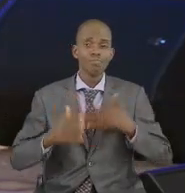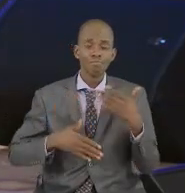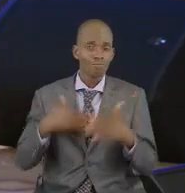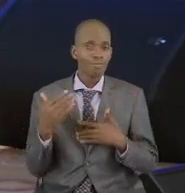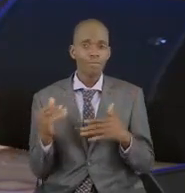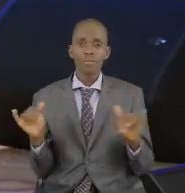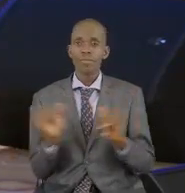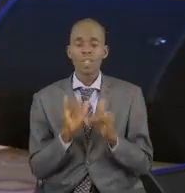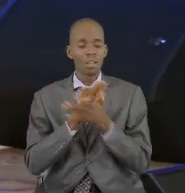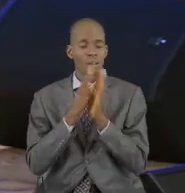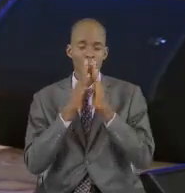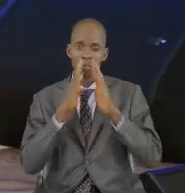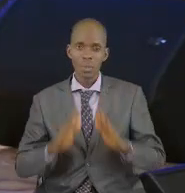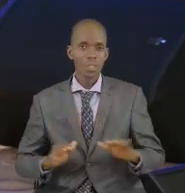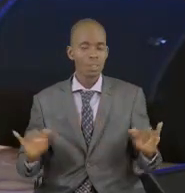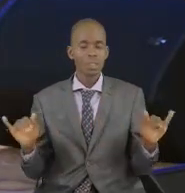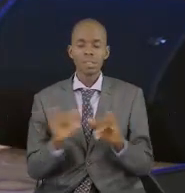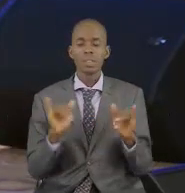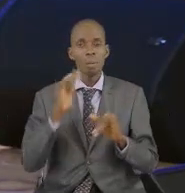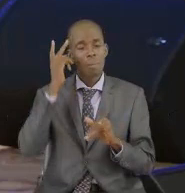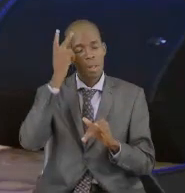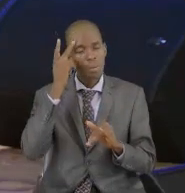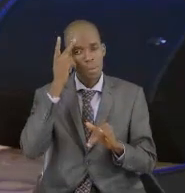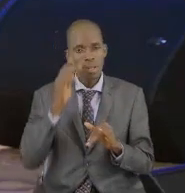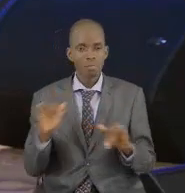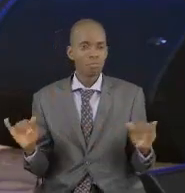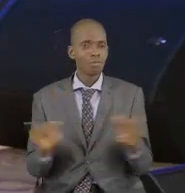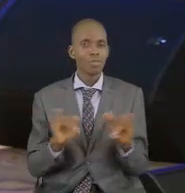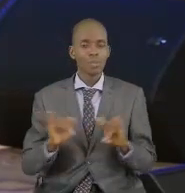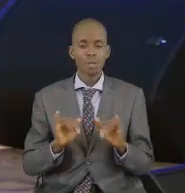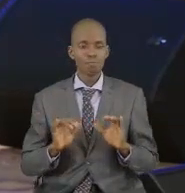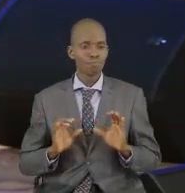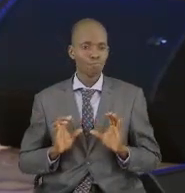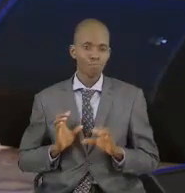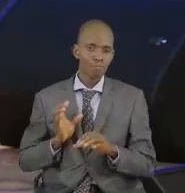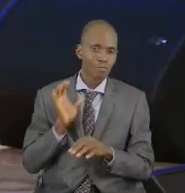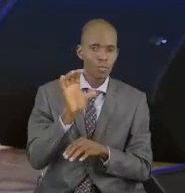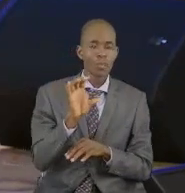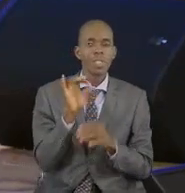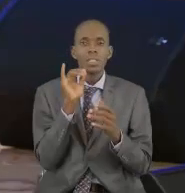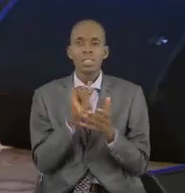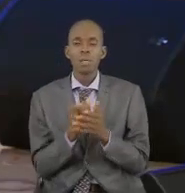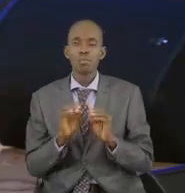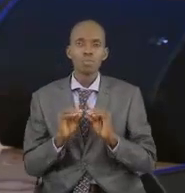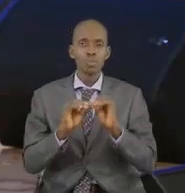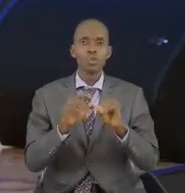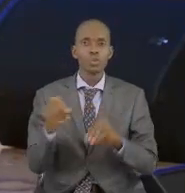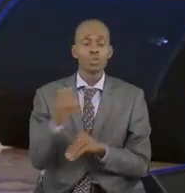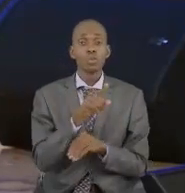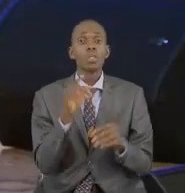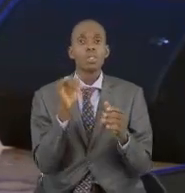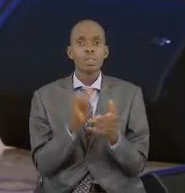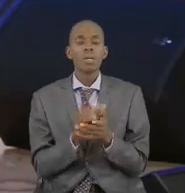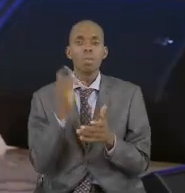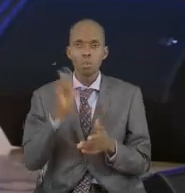same purpose and the same drive that you had at that time. That should be the testimony